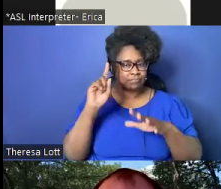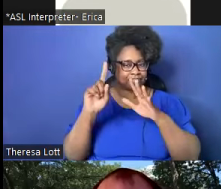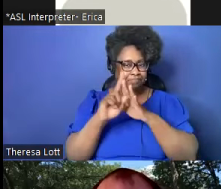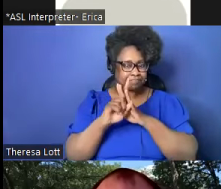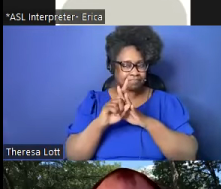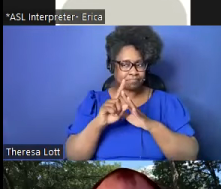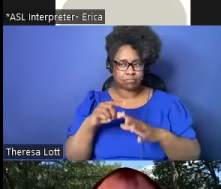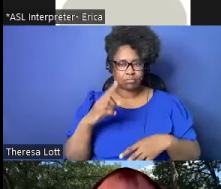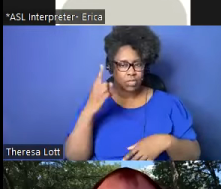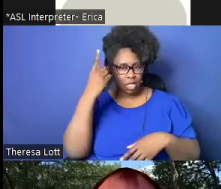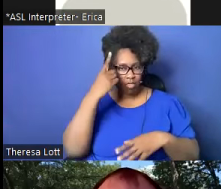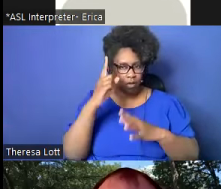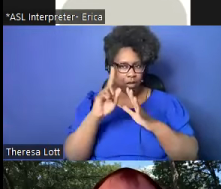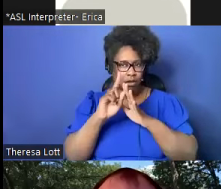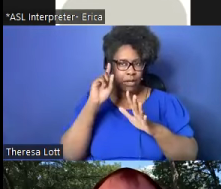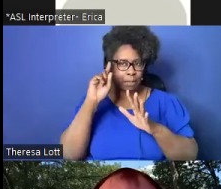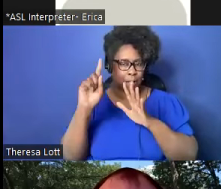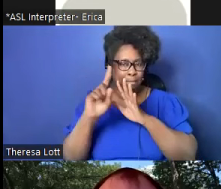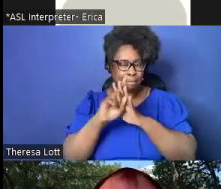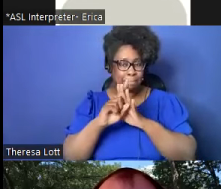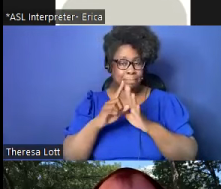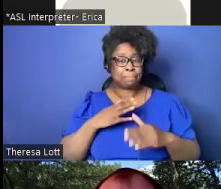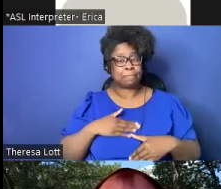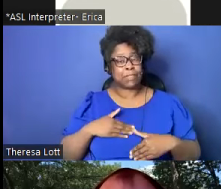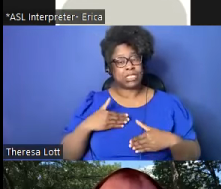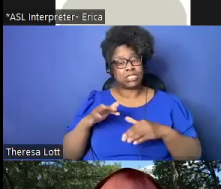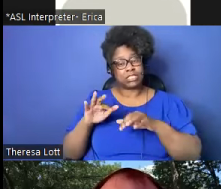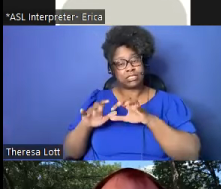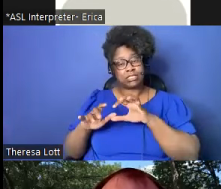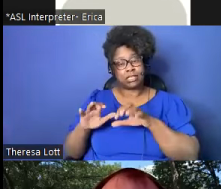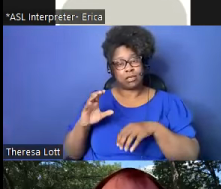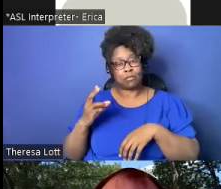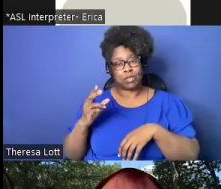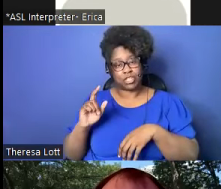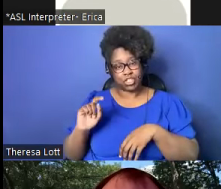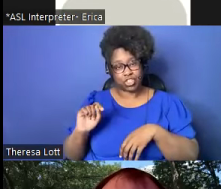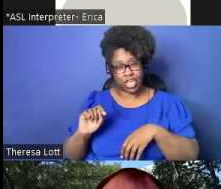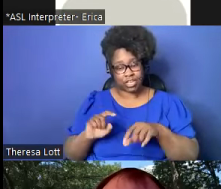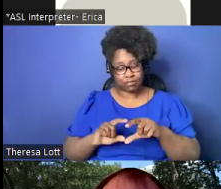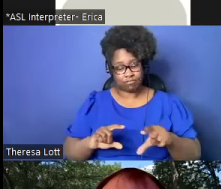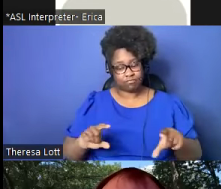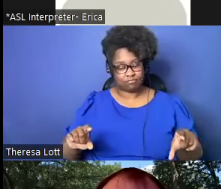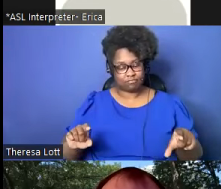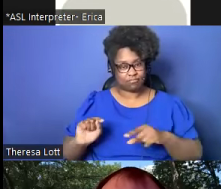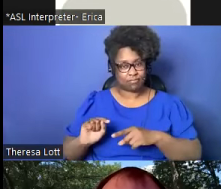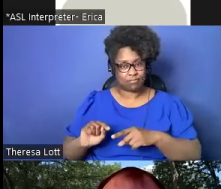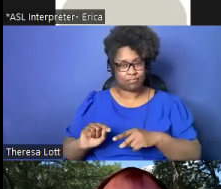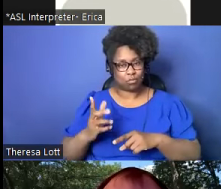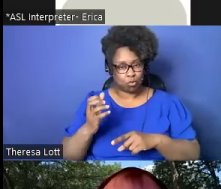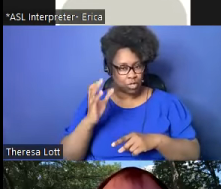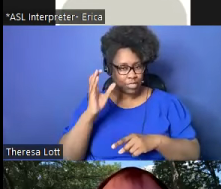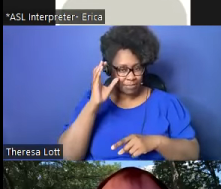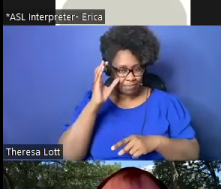share, please use the chat function and share with us. We'd love to hear from